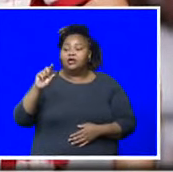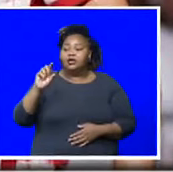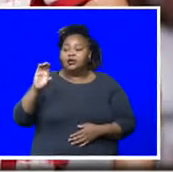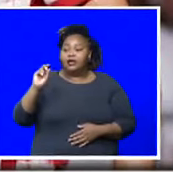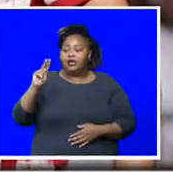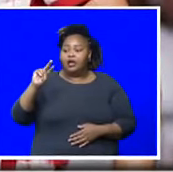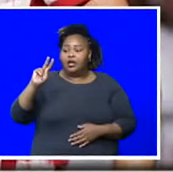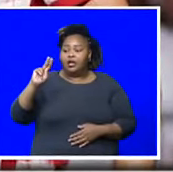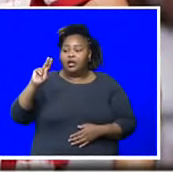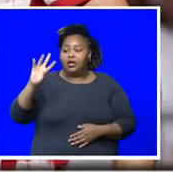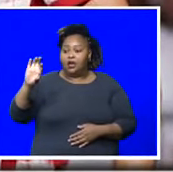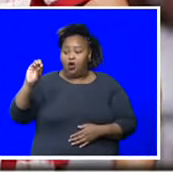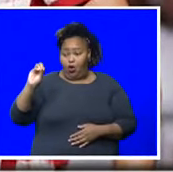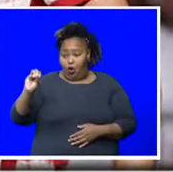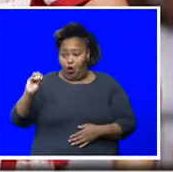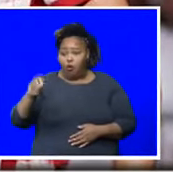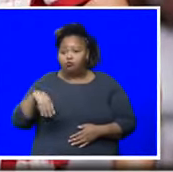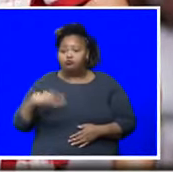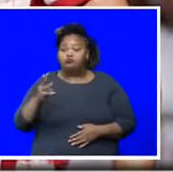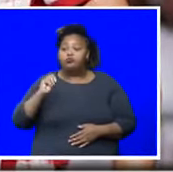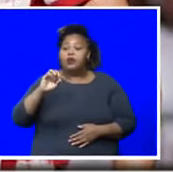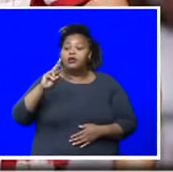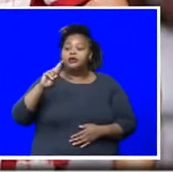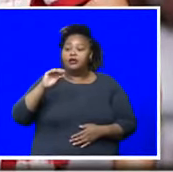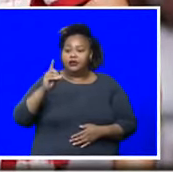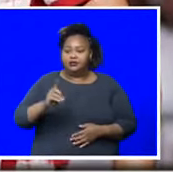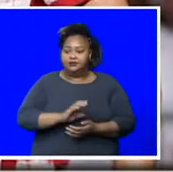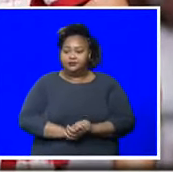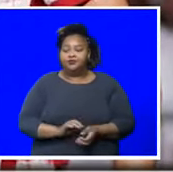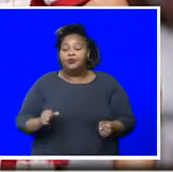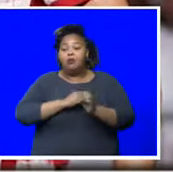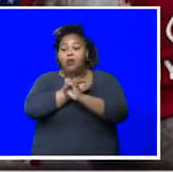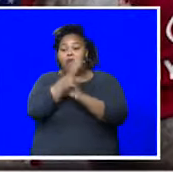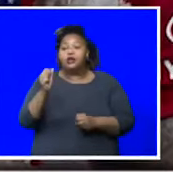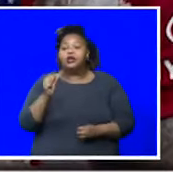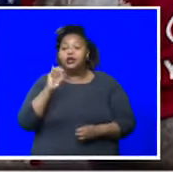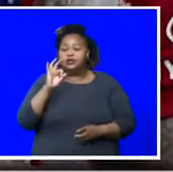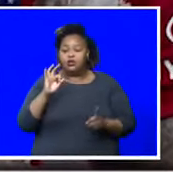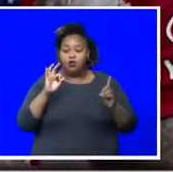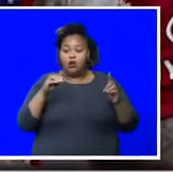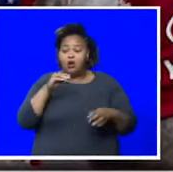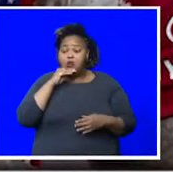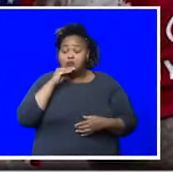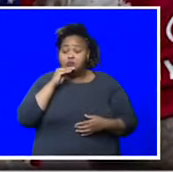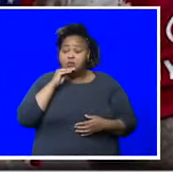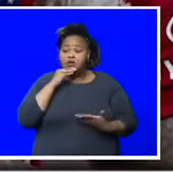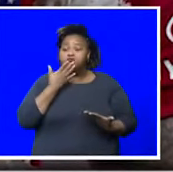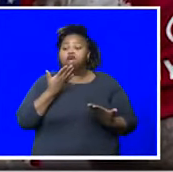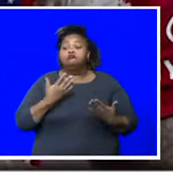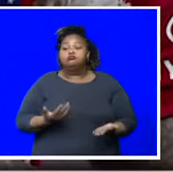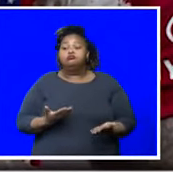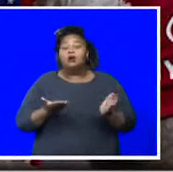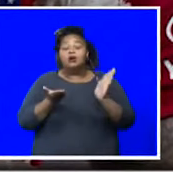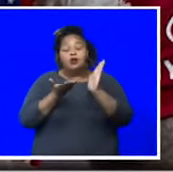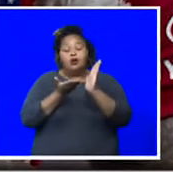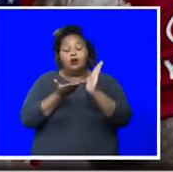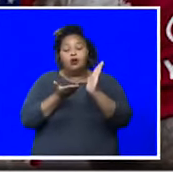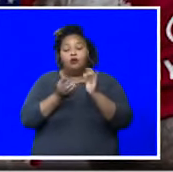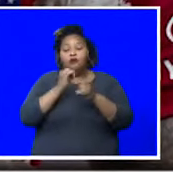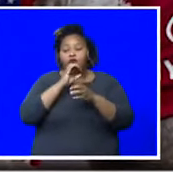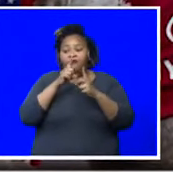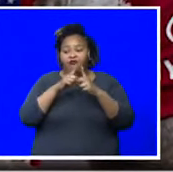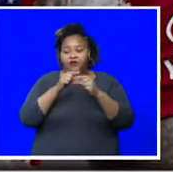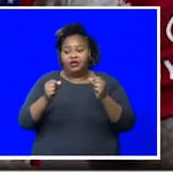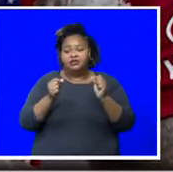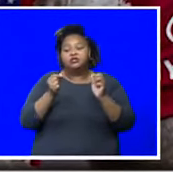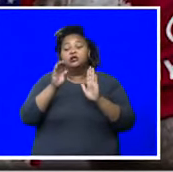lelikhulu leMadrid. I-Atletico inqobe lomdlalo ngeligoli linye ecanzini lokusho ukuthi itenyusele amathuba icedza isenzaweni yesine kude